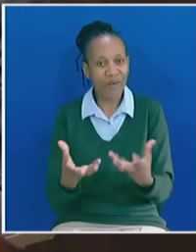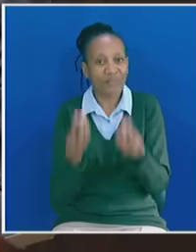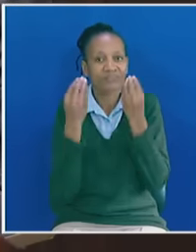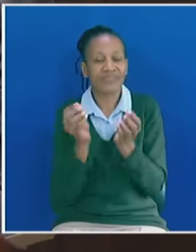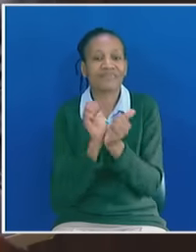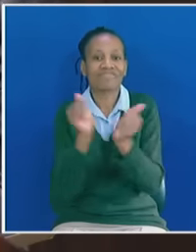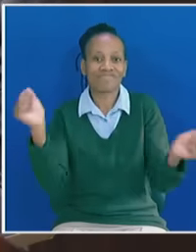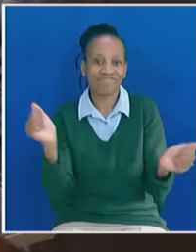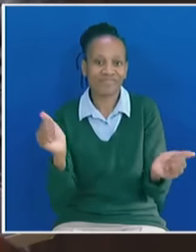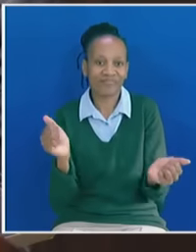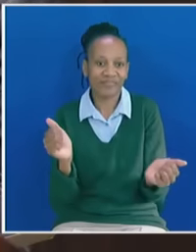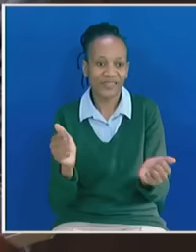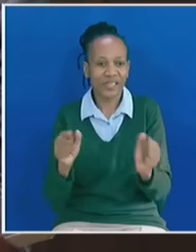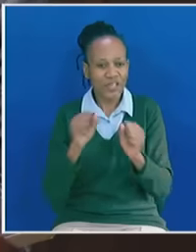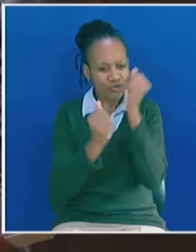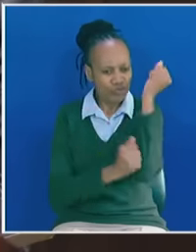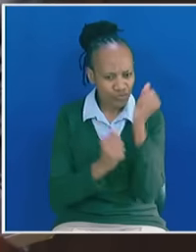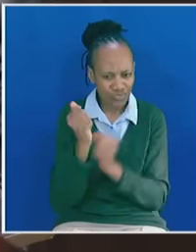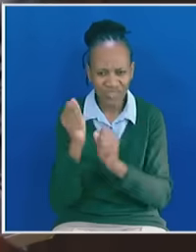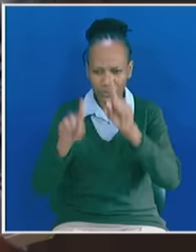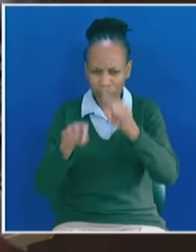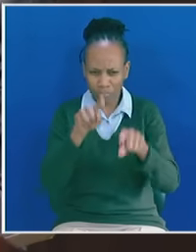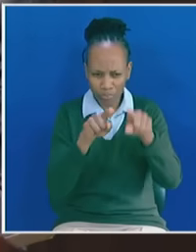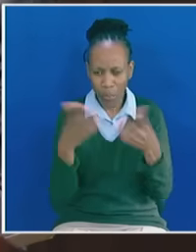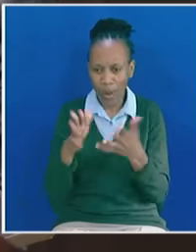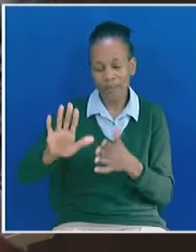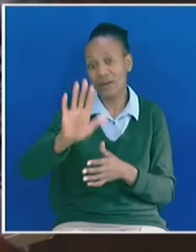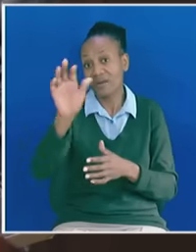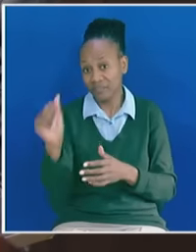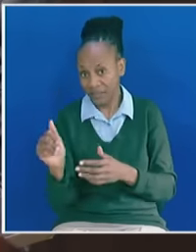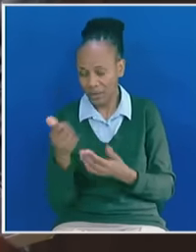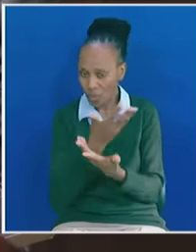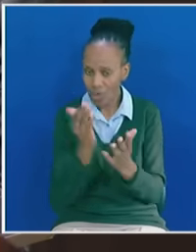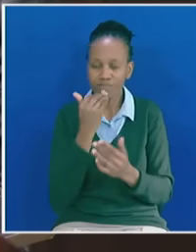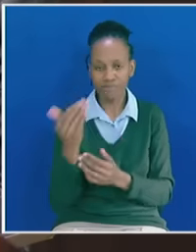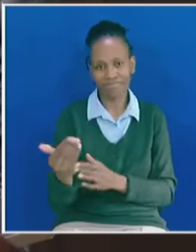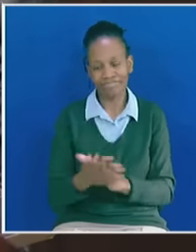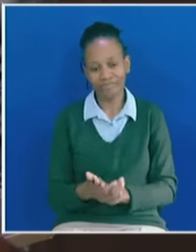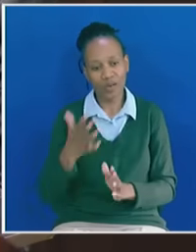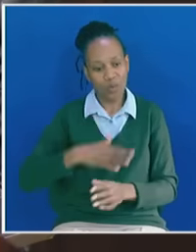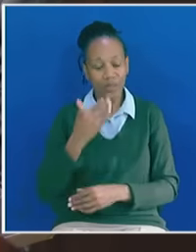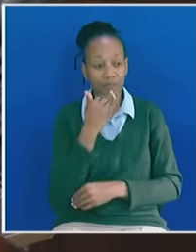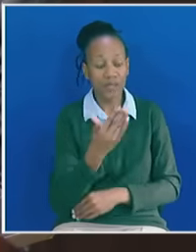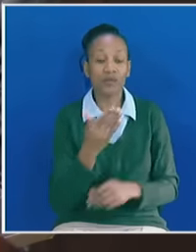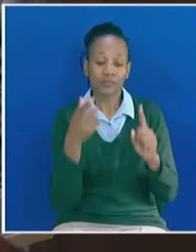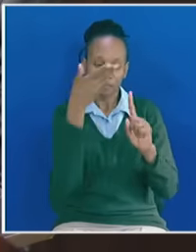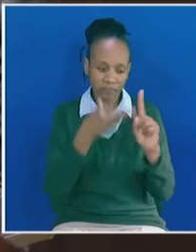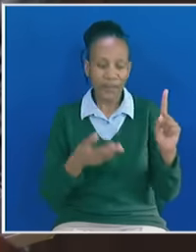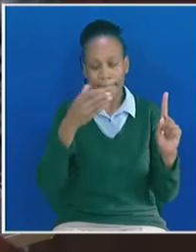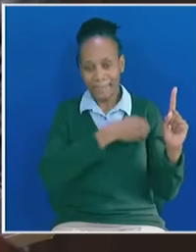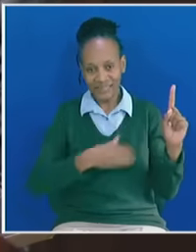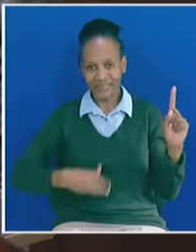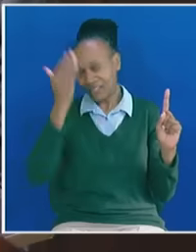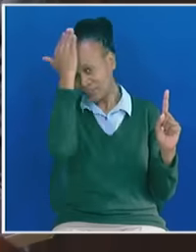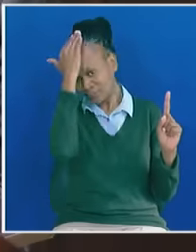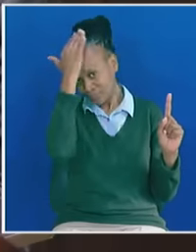the stability of our region, as well as that of the continent. I would like to take this opportunity to thank His Excellency, President Jacob Zuma,